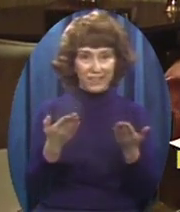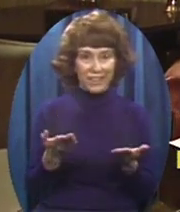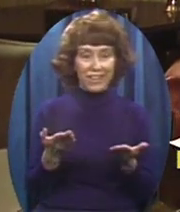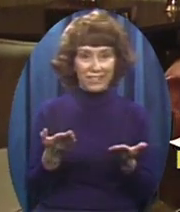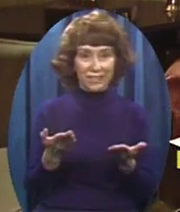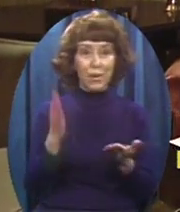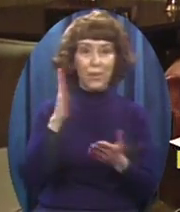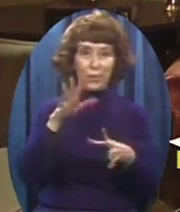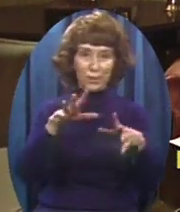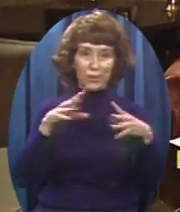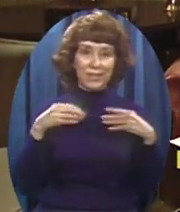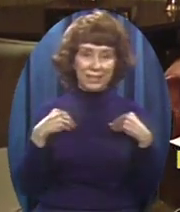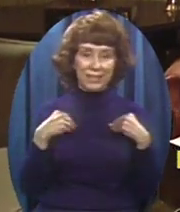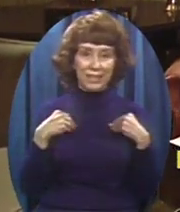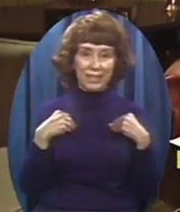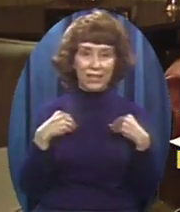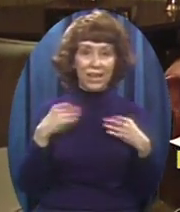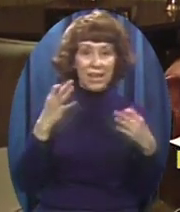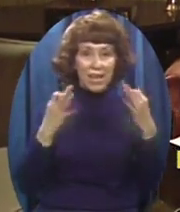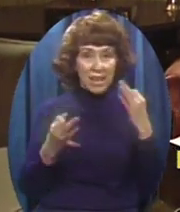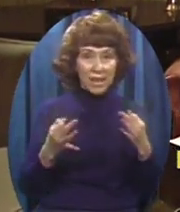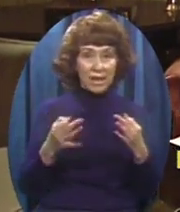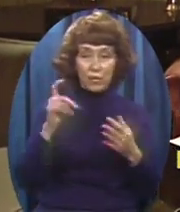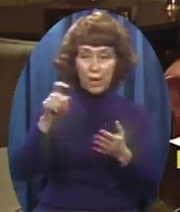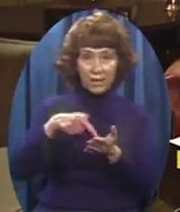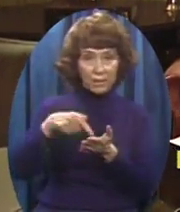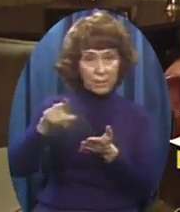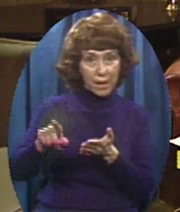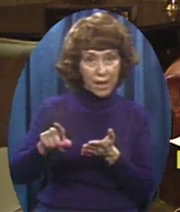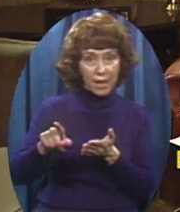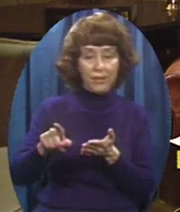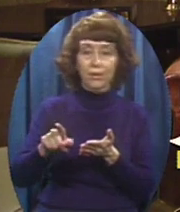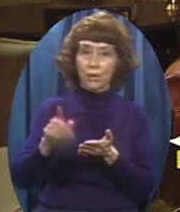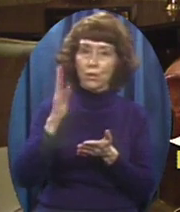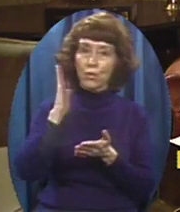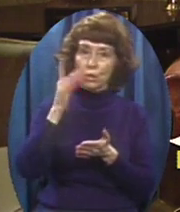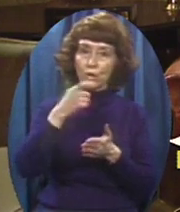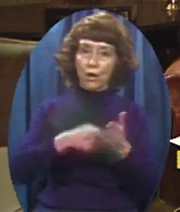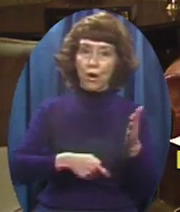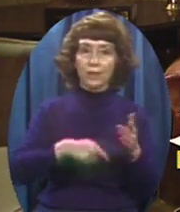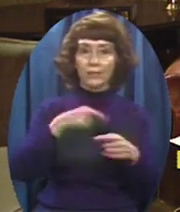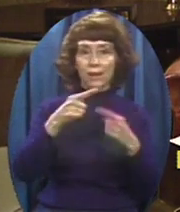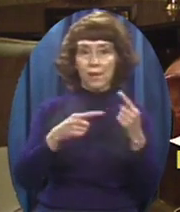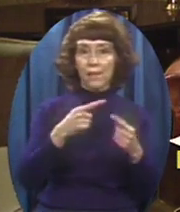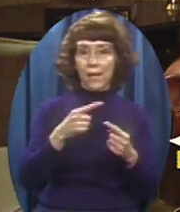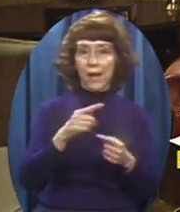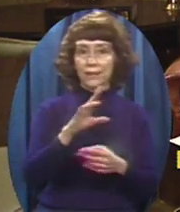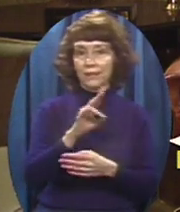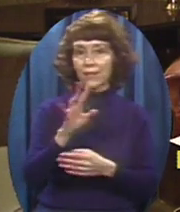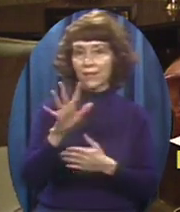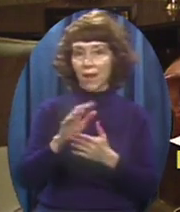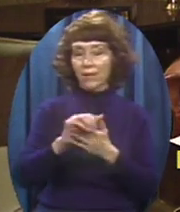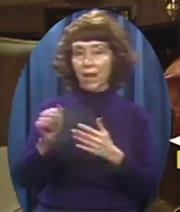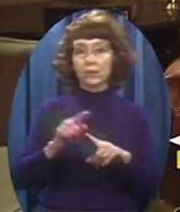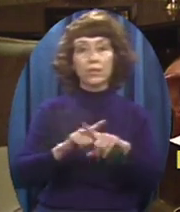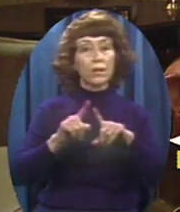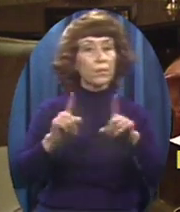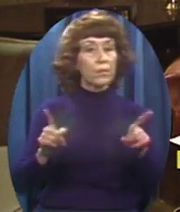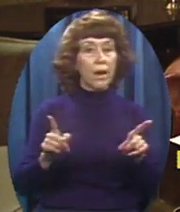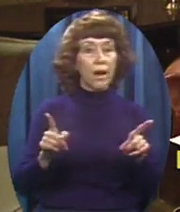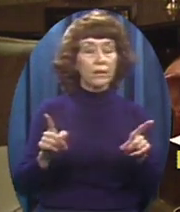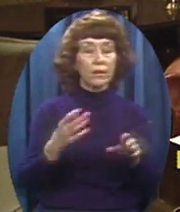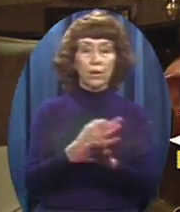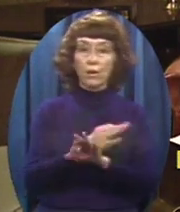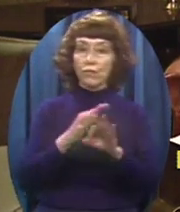pay $75 or $80. I am asking, if you can, to send a tax-deductible contribution to the Old Time Gospel Hour, the